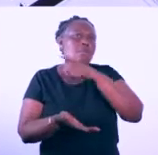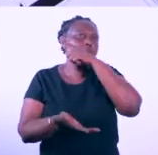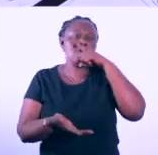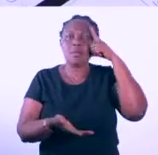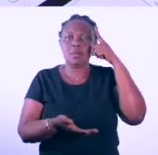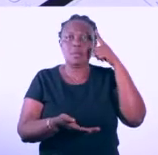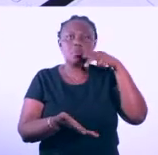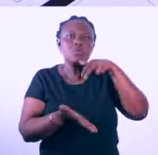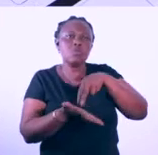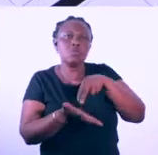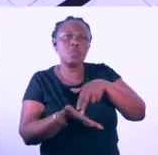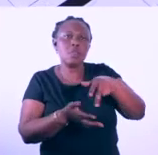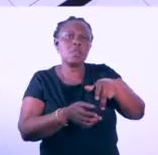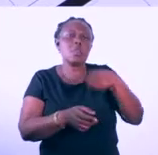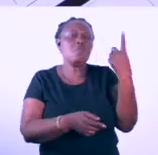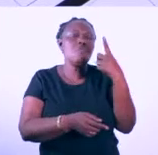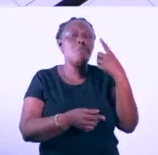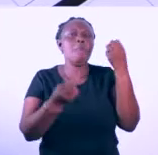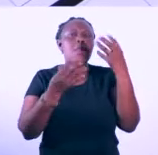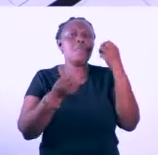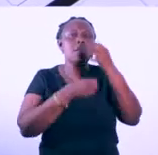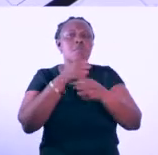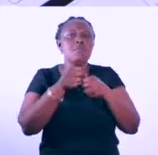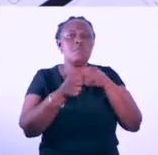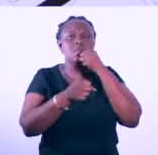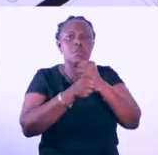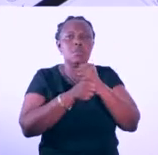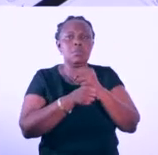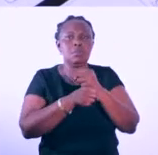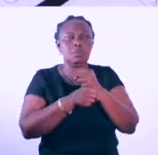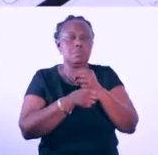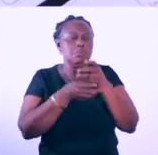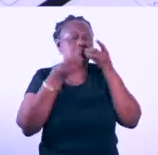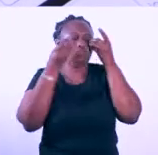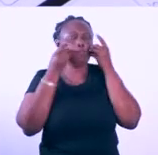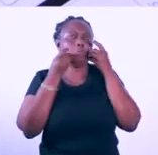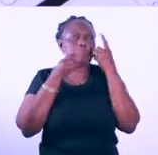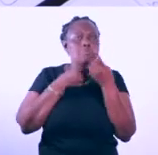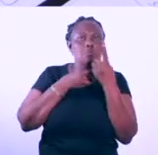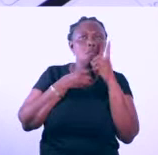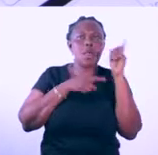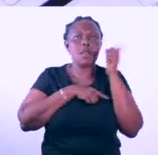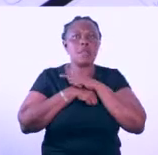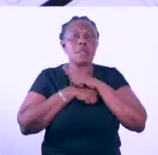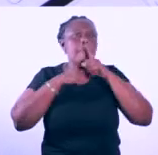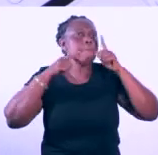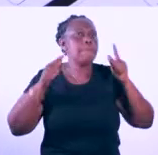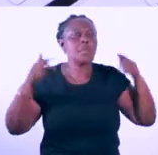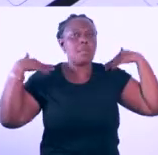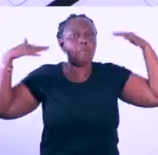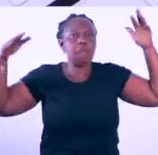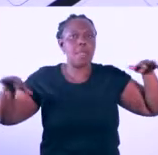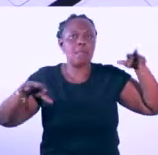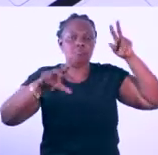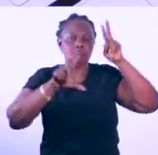stood there alone for years. It was very sad and lonely. One day, a huge bird came to rest on that